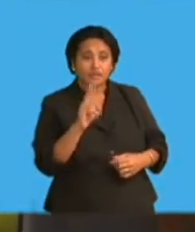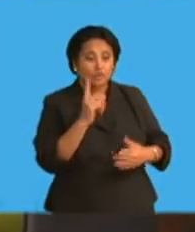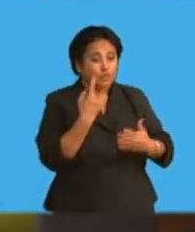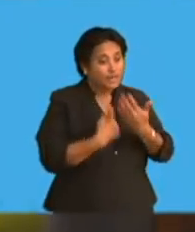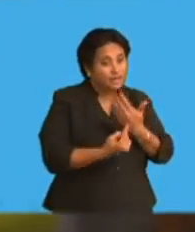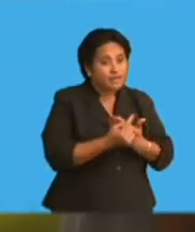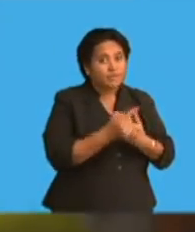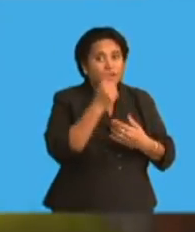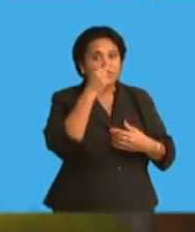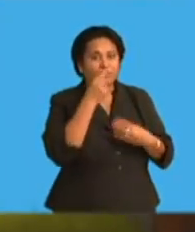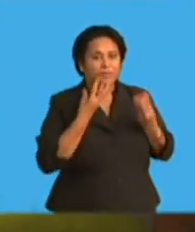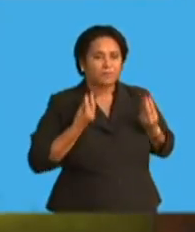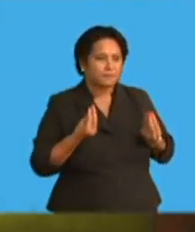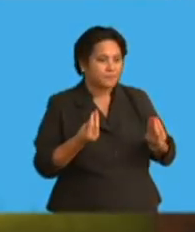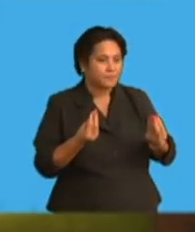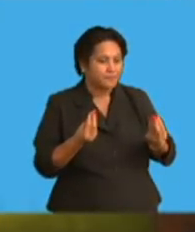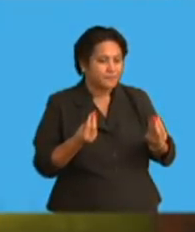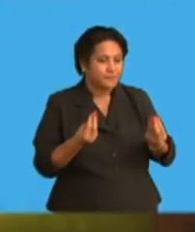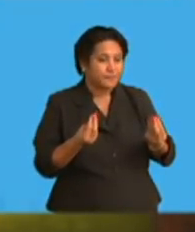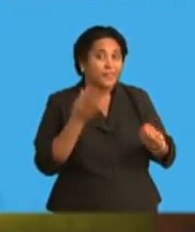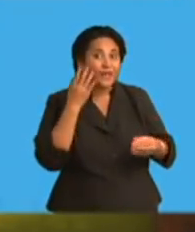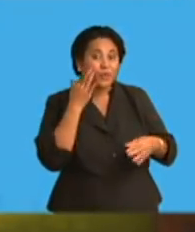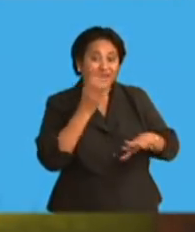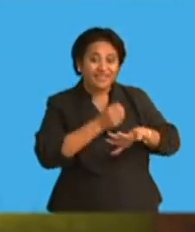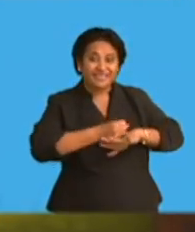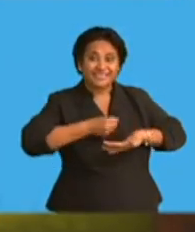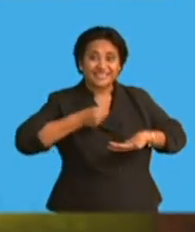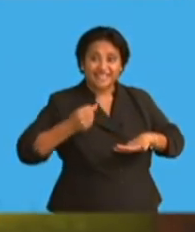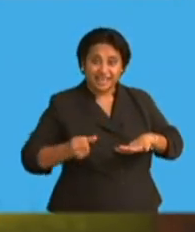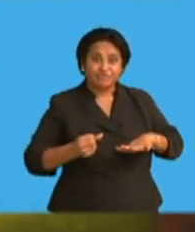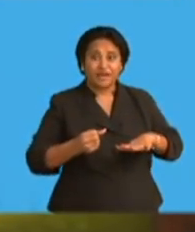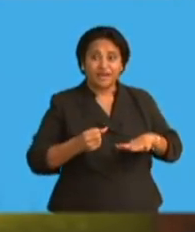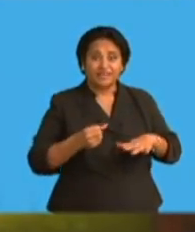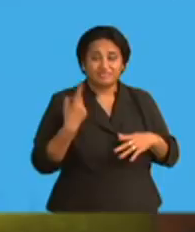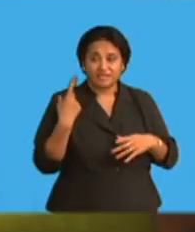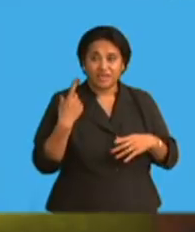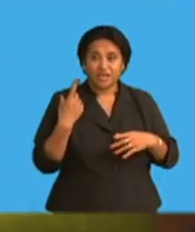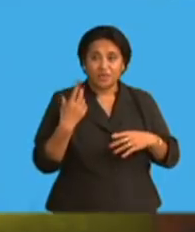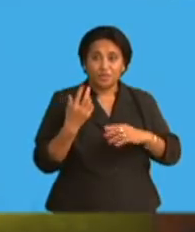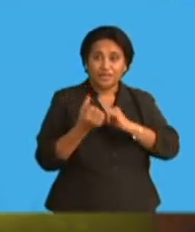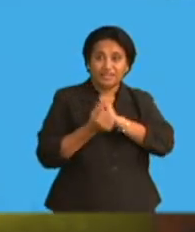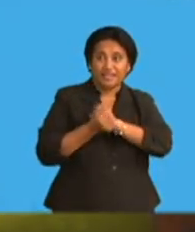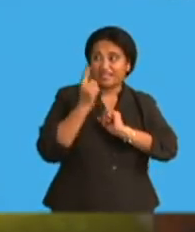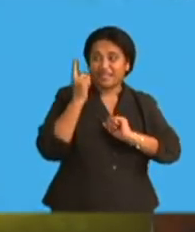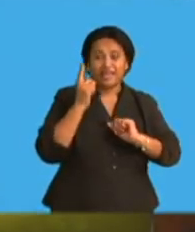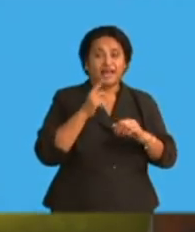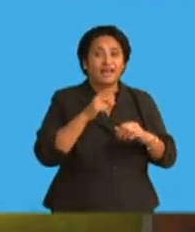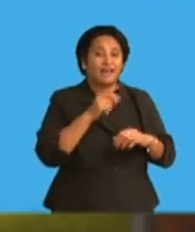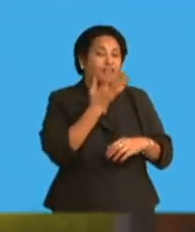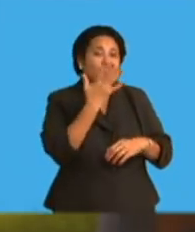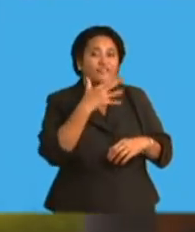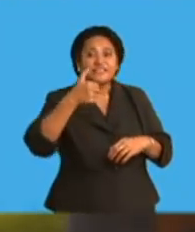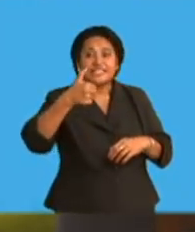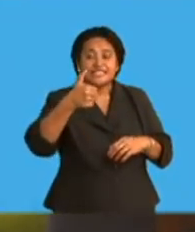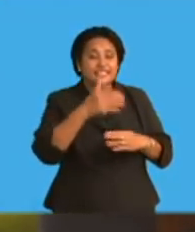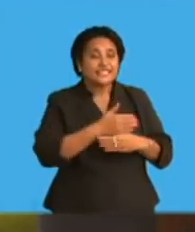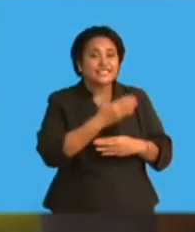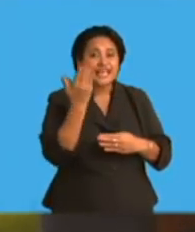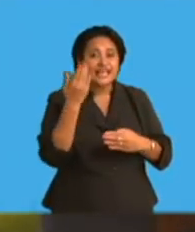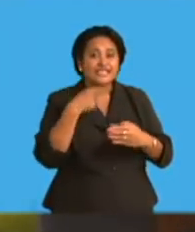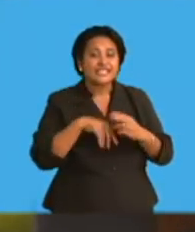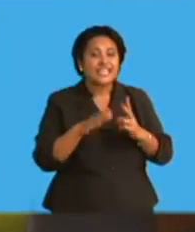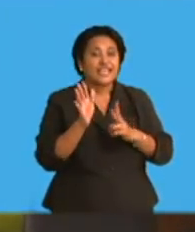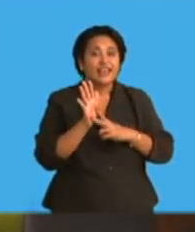it. When the government was held captive for 56 days, or 54 days, whatever it was in Veito, people